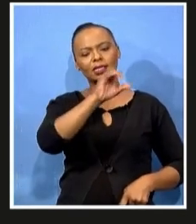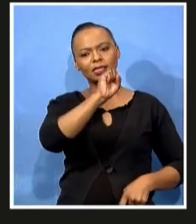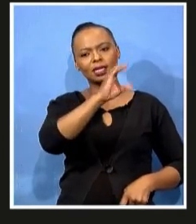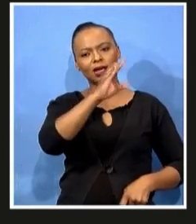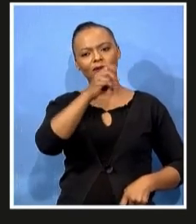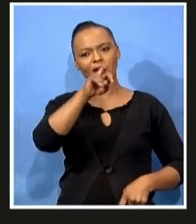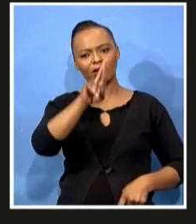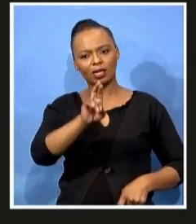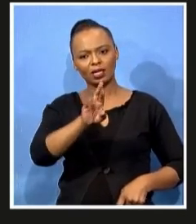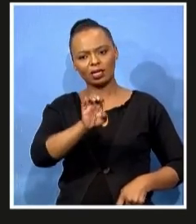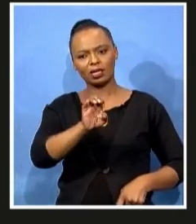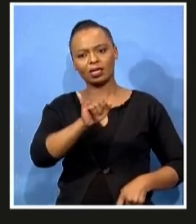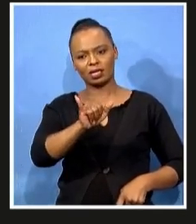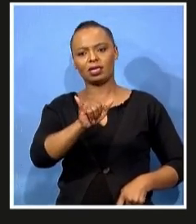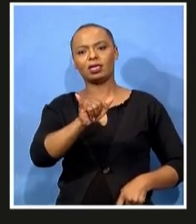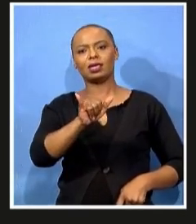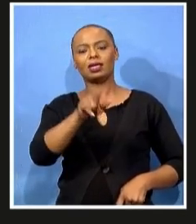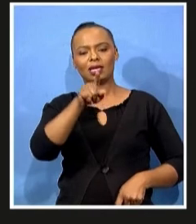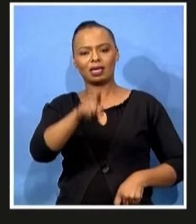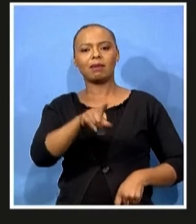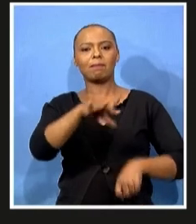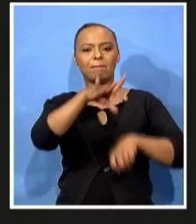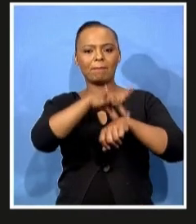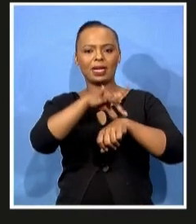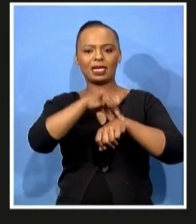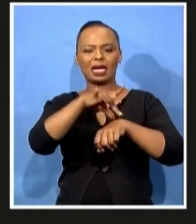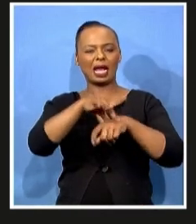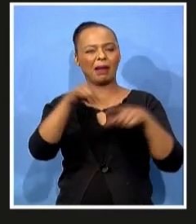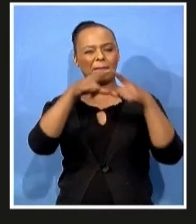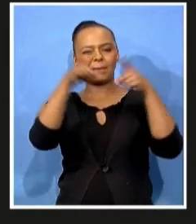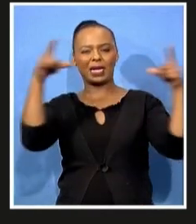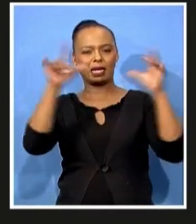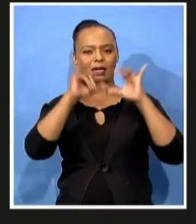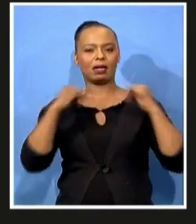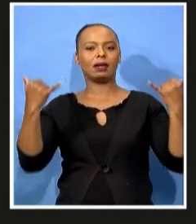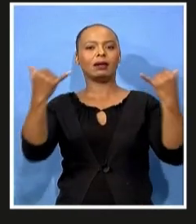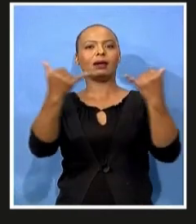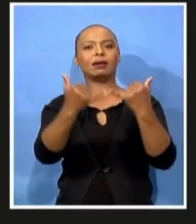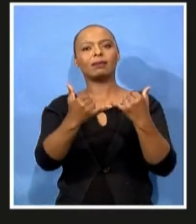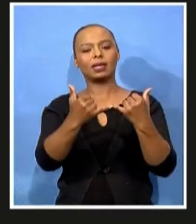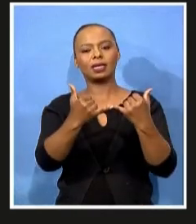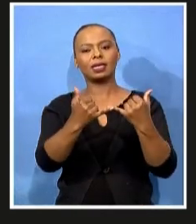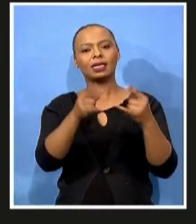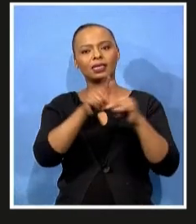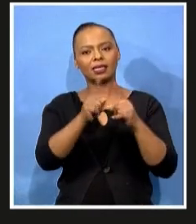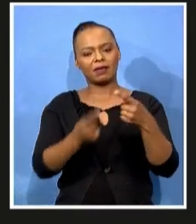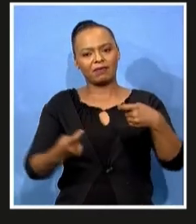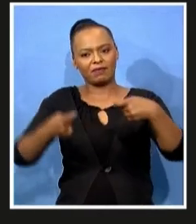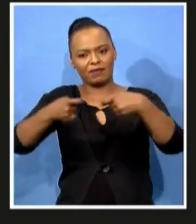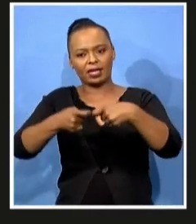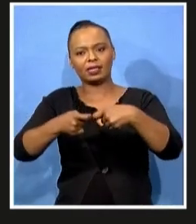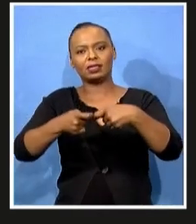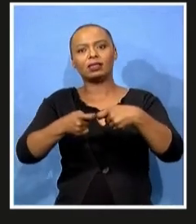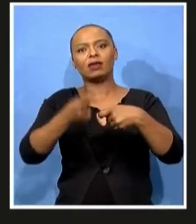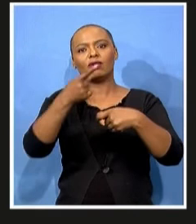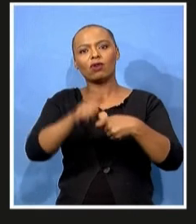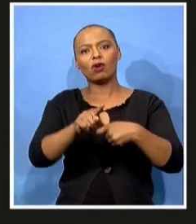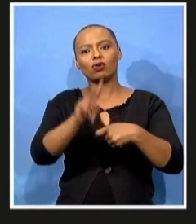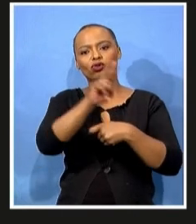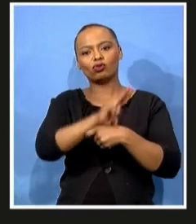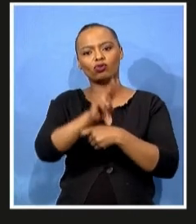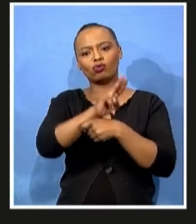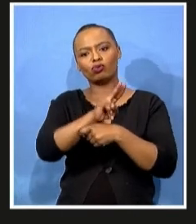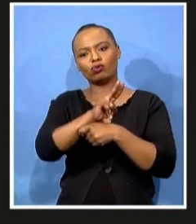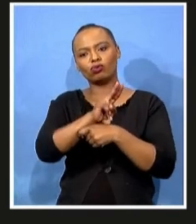has reportedly secured and ring-fence funding for the vaccinations of 2 million of its members. However, it